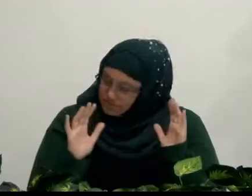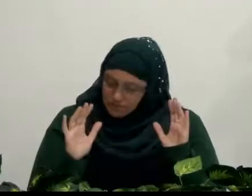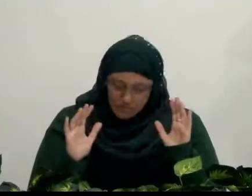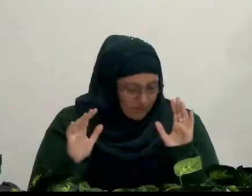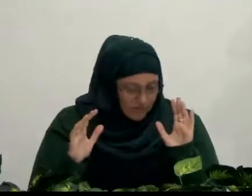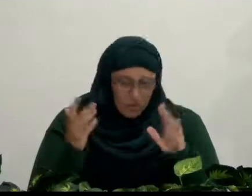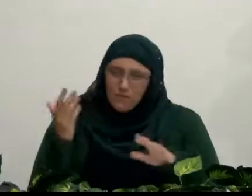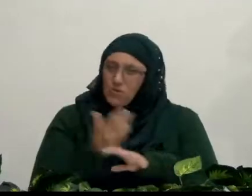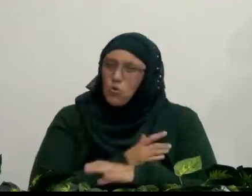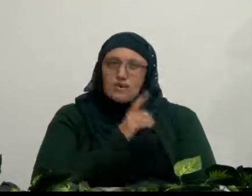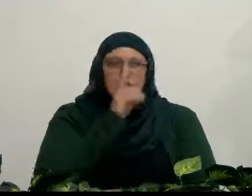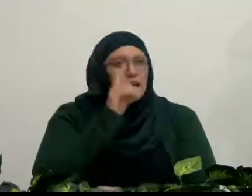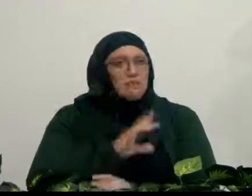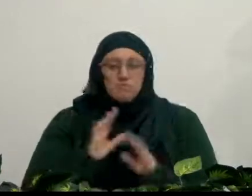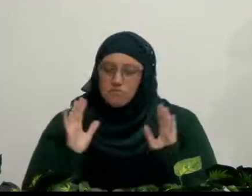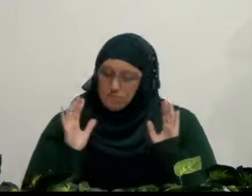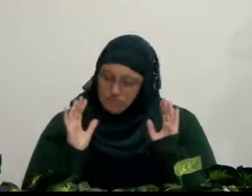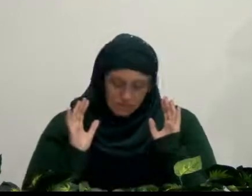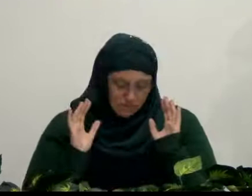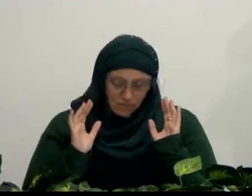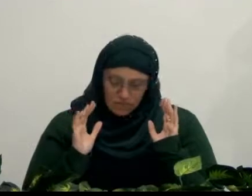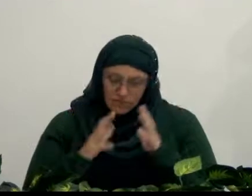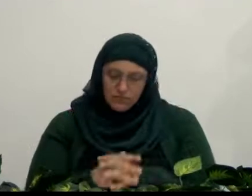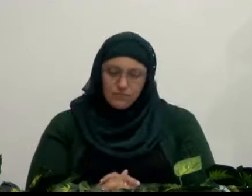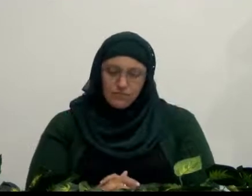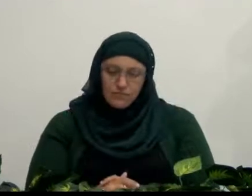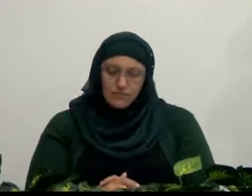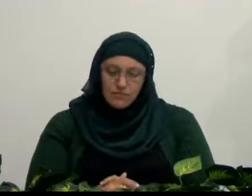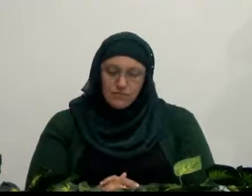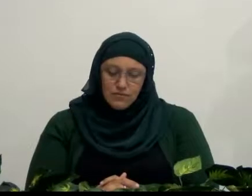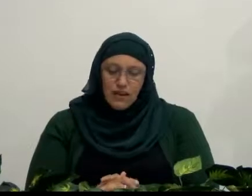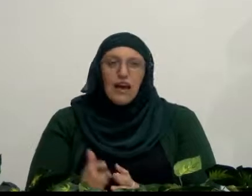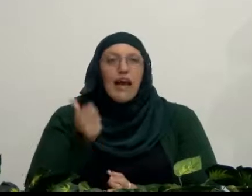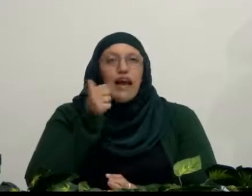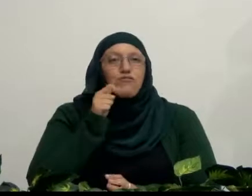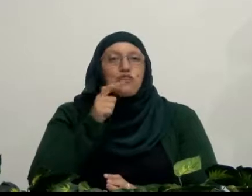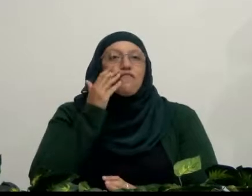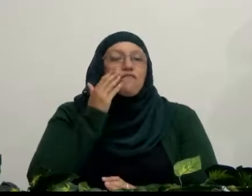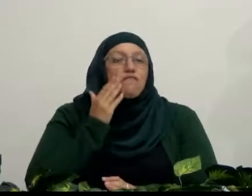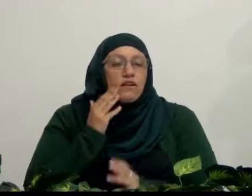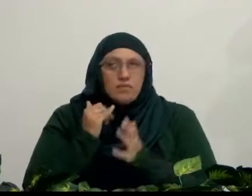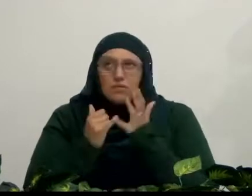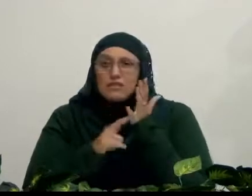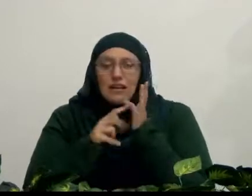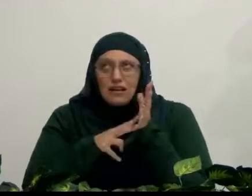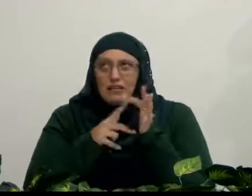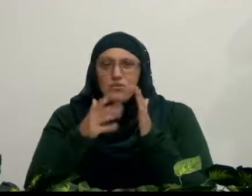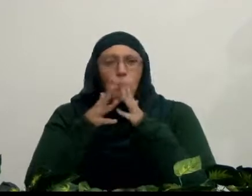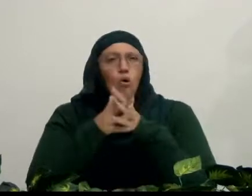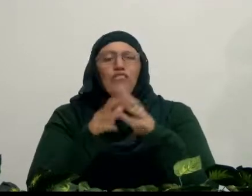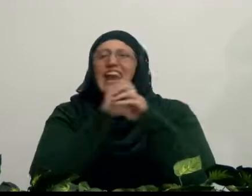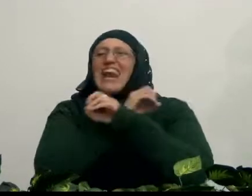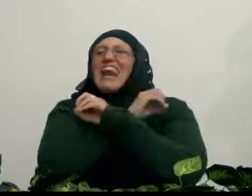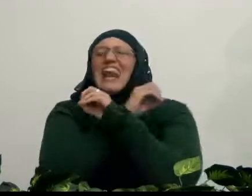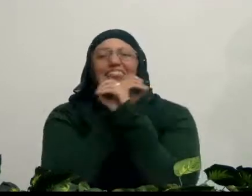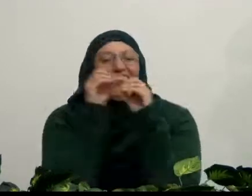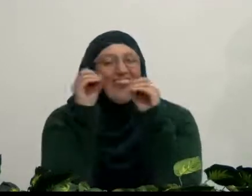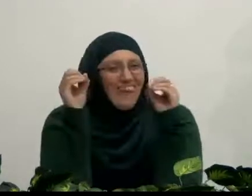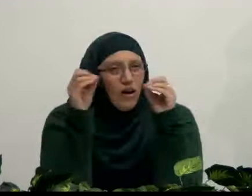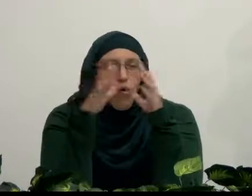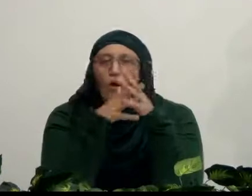era. Let alone if she was even a female slave, subhuman, complete